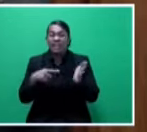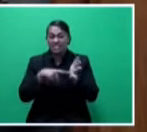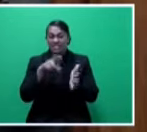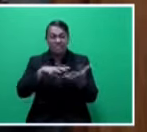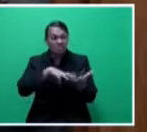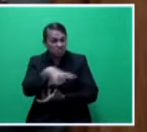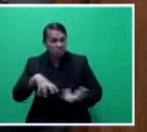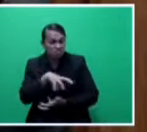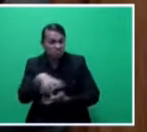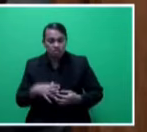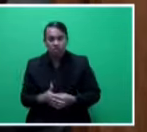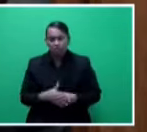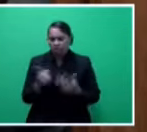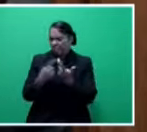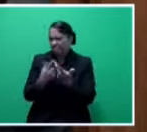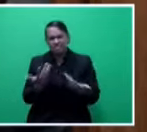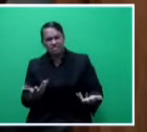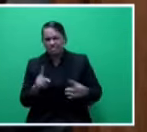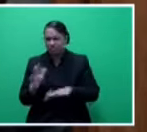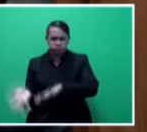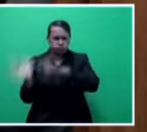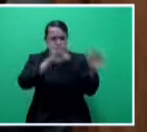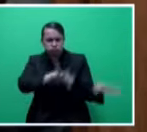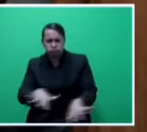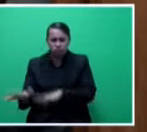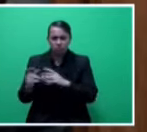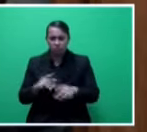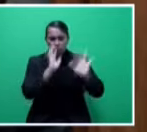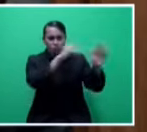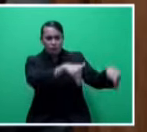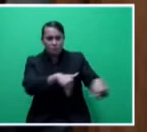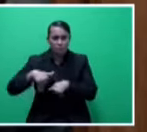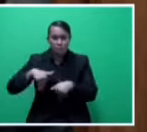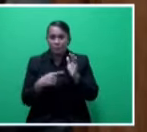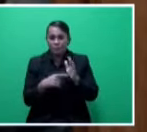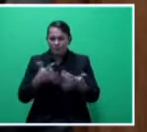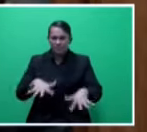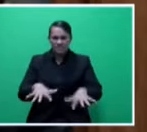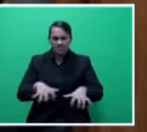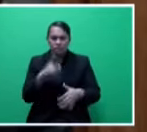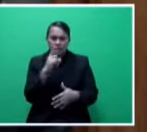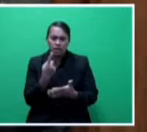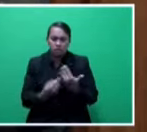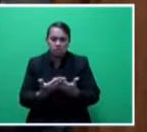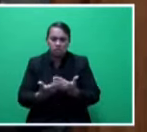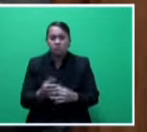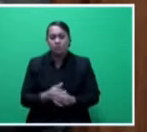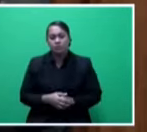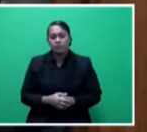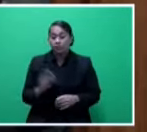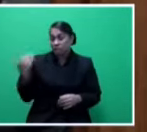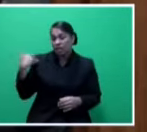flash floods, storm surges, earthquakes and tsunamis. And all of these extreme events have an impact on all people of our